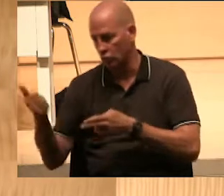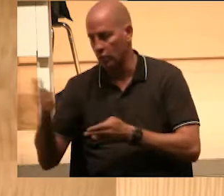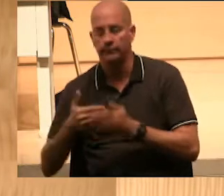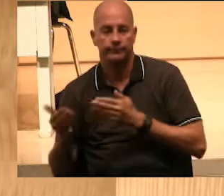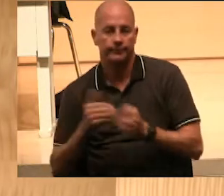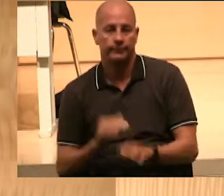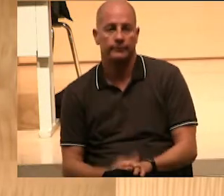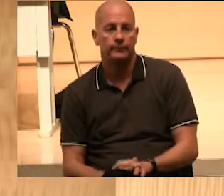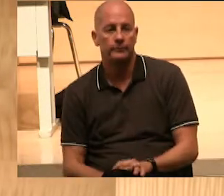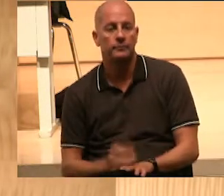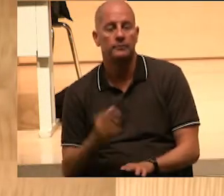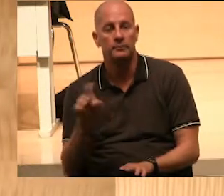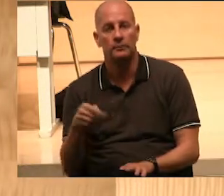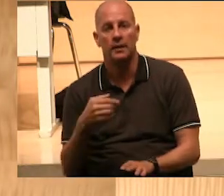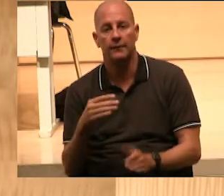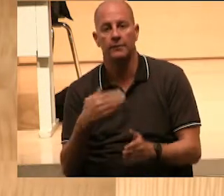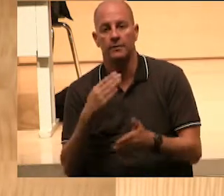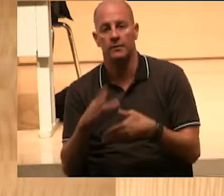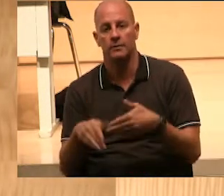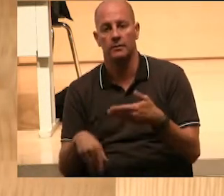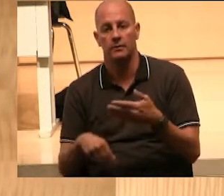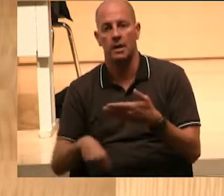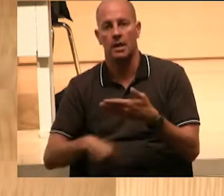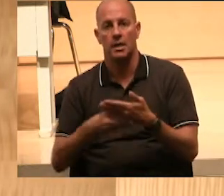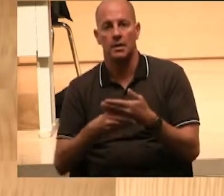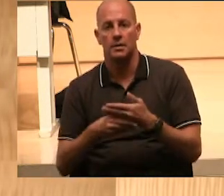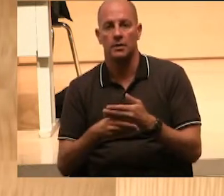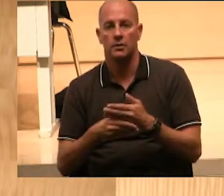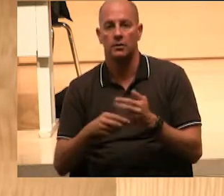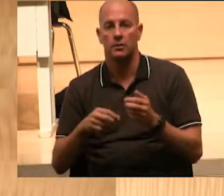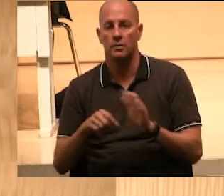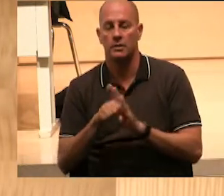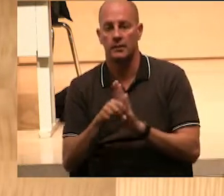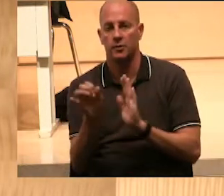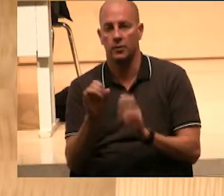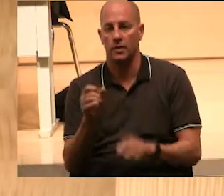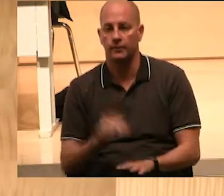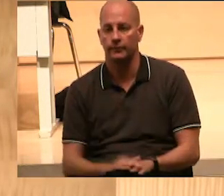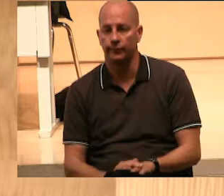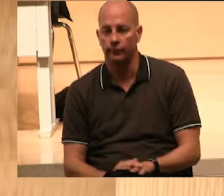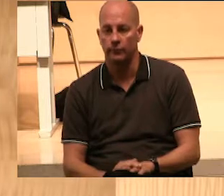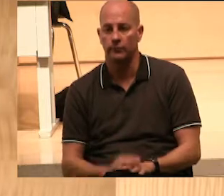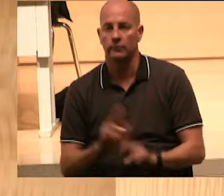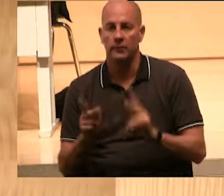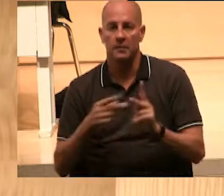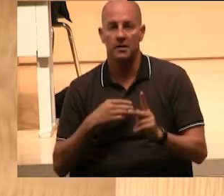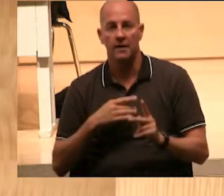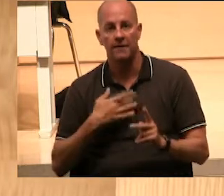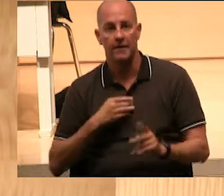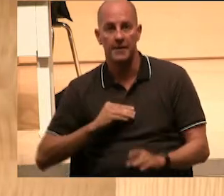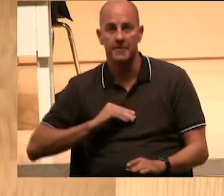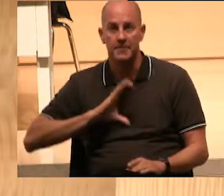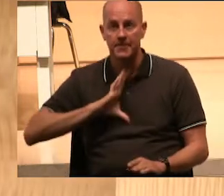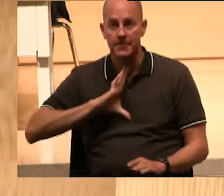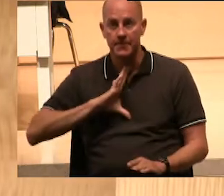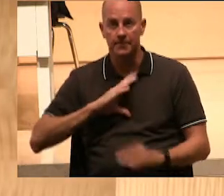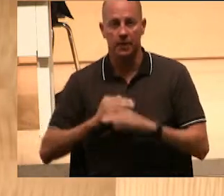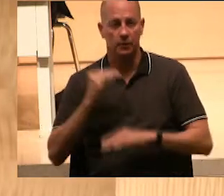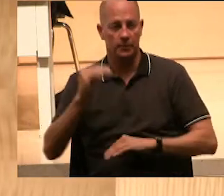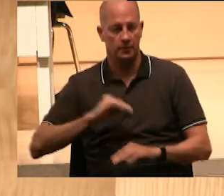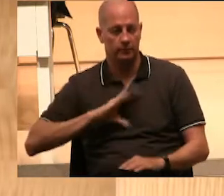There have to be some additional symptoms present for it to be a manic episode. So people have an inflated self-esteem, what we